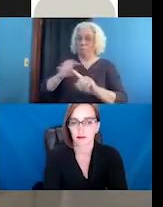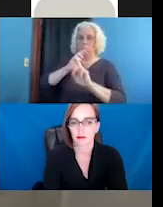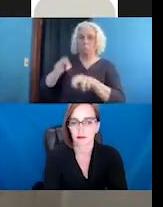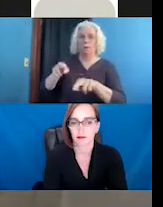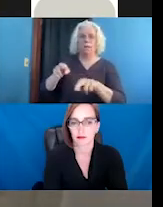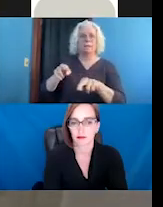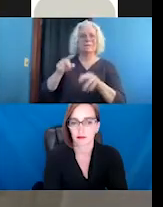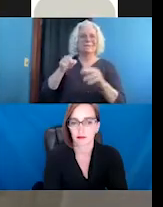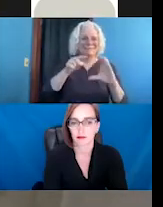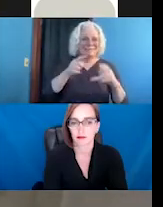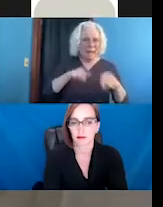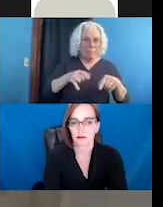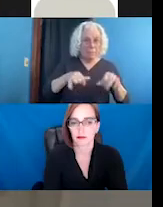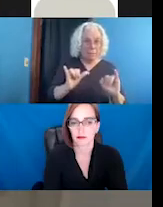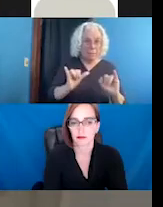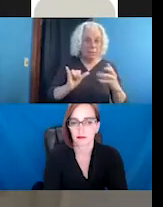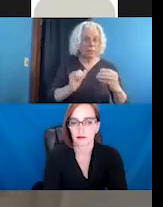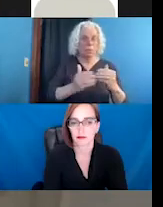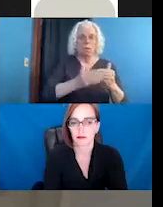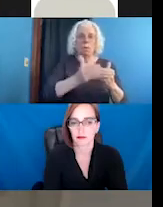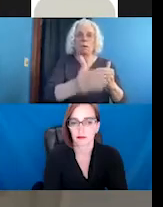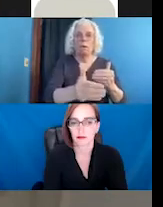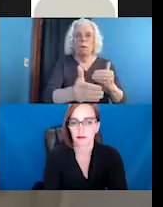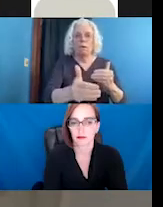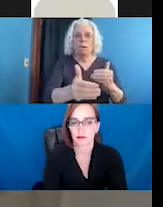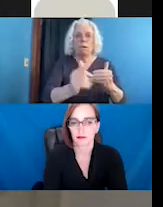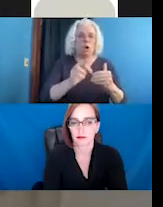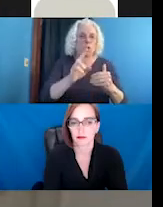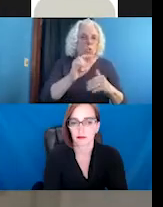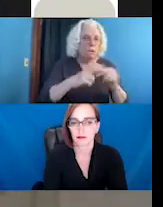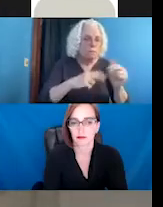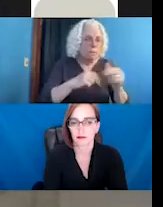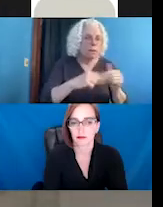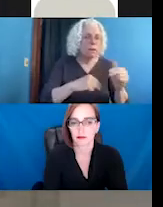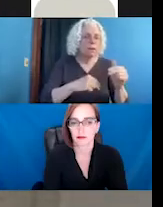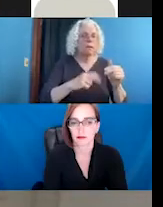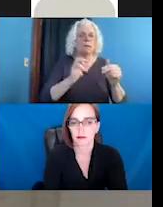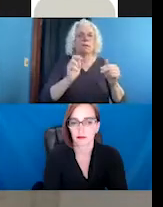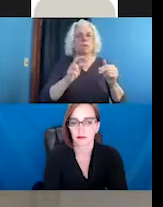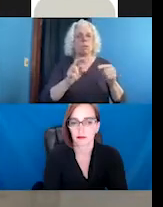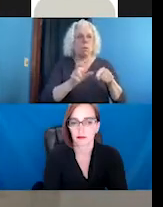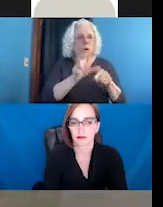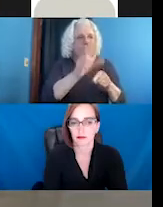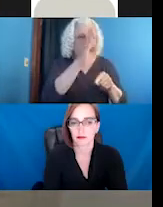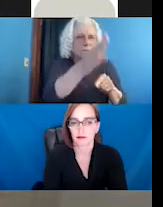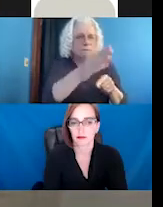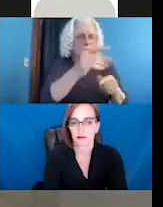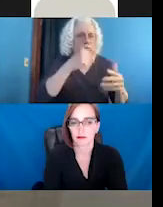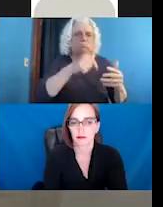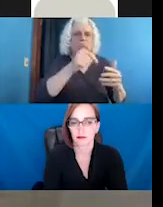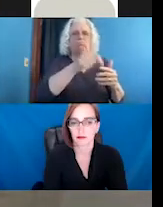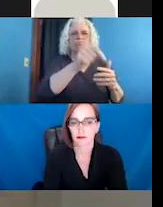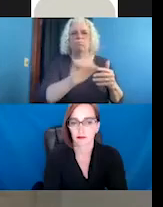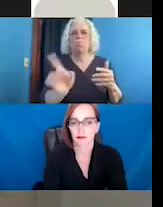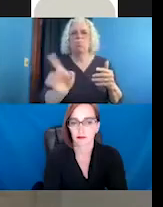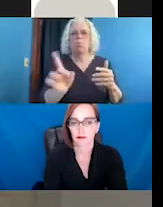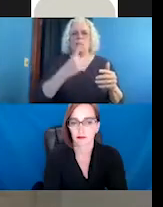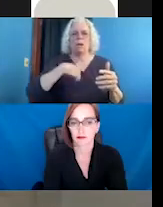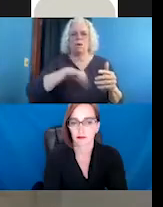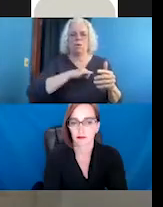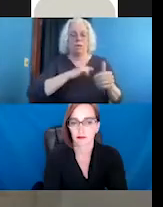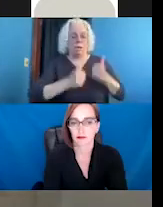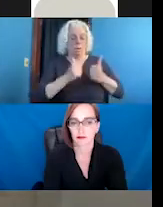mode and we should be focusing on investments and growth in the future, or are we somewhere in between? And which of those takes on more weight, which I thought was a